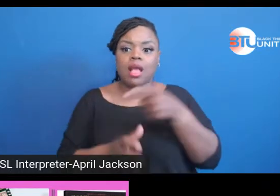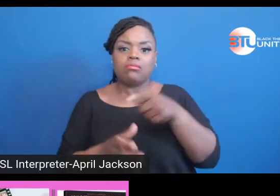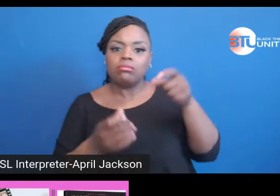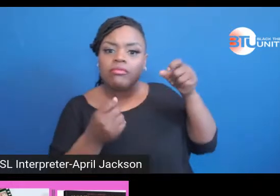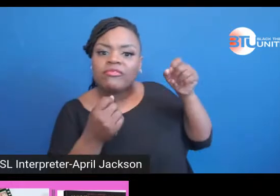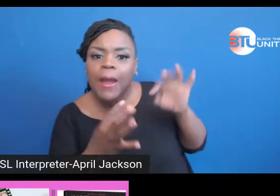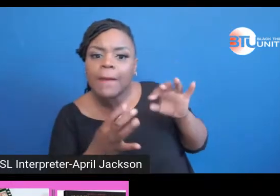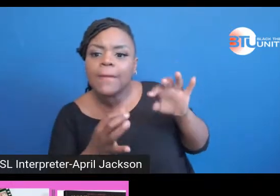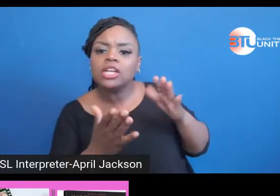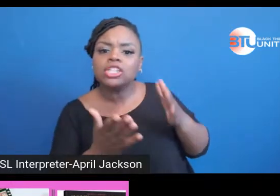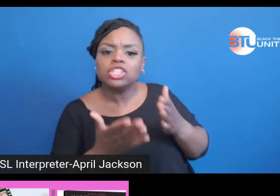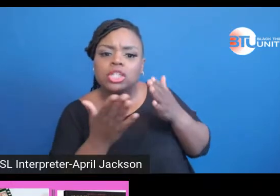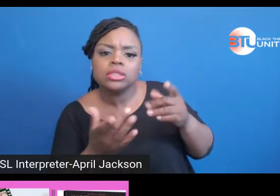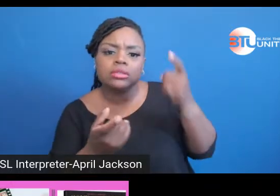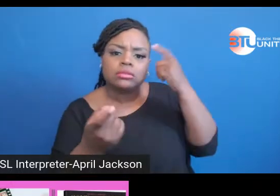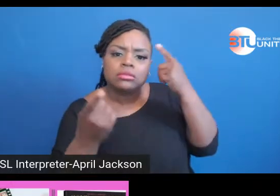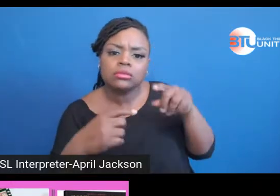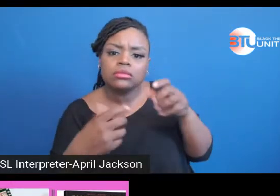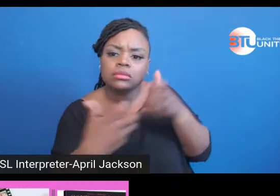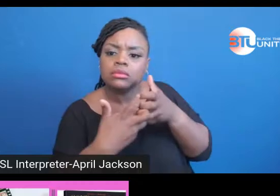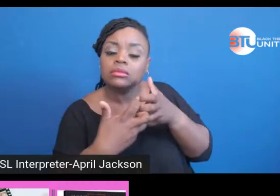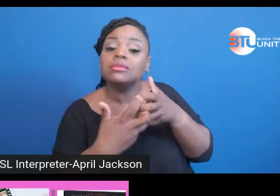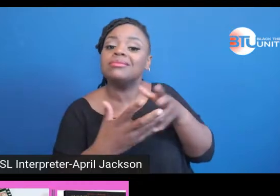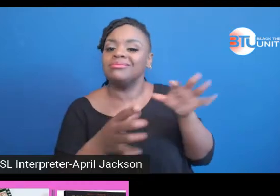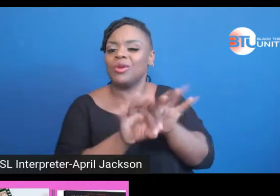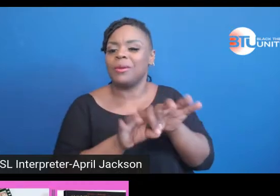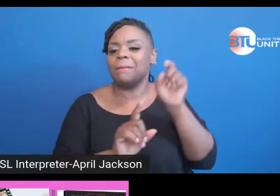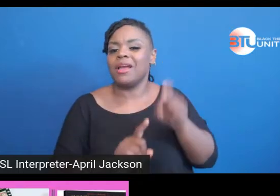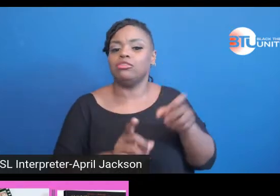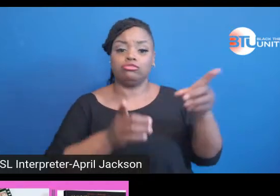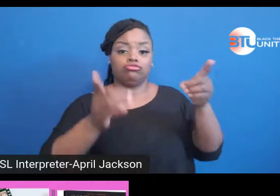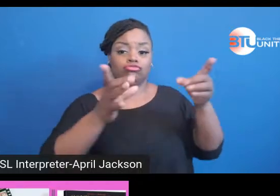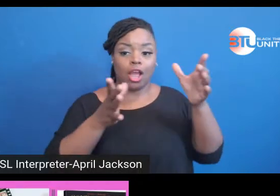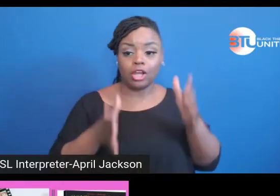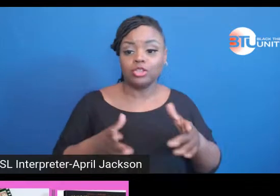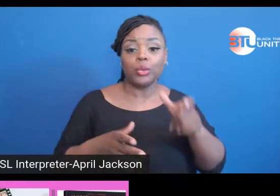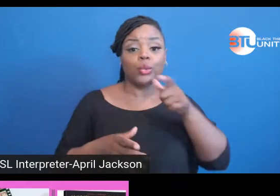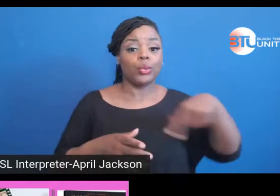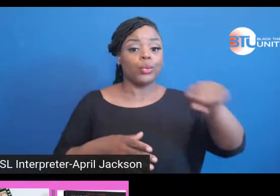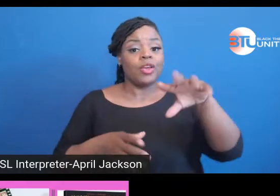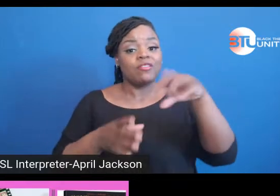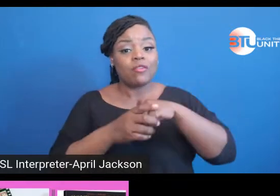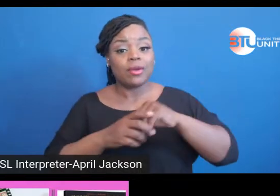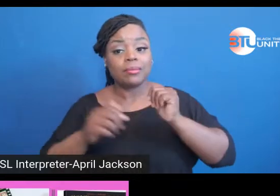in terms of directors and casting and things like that.